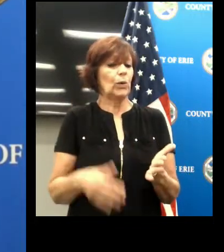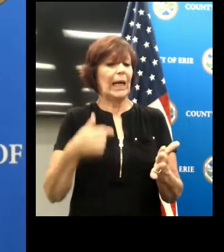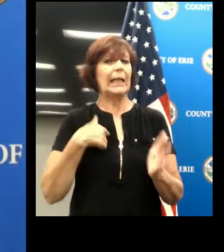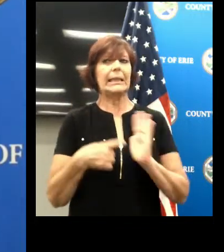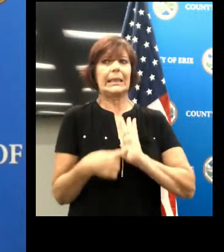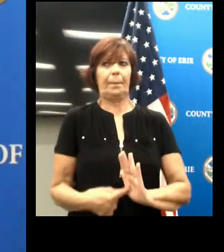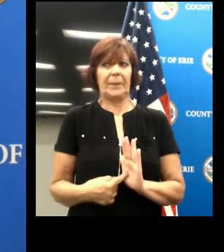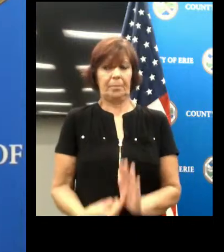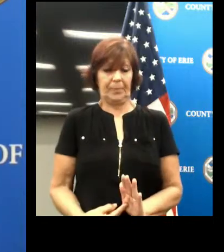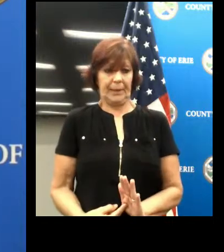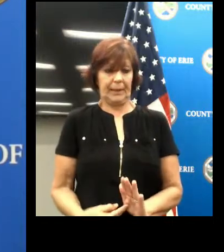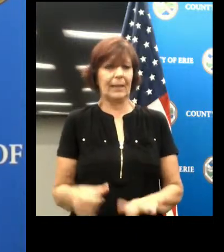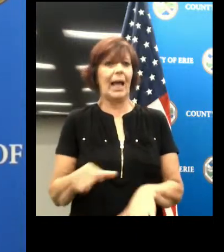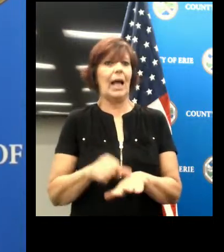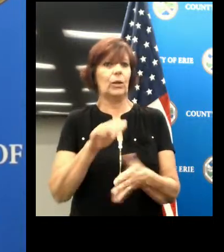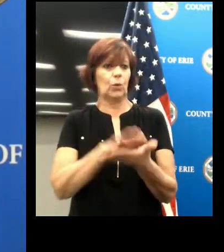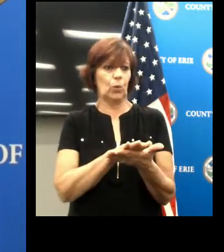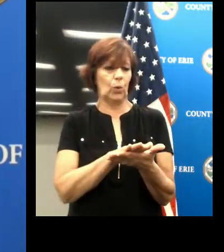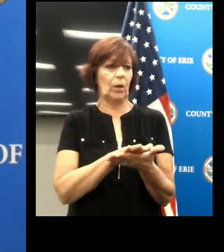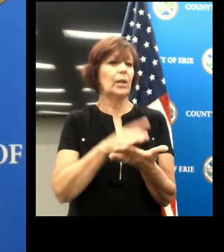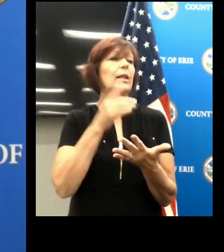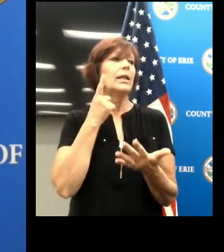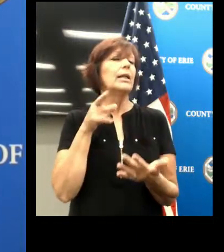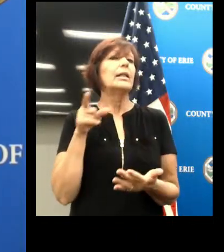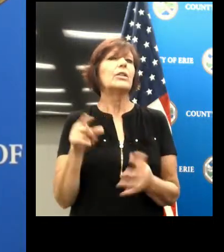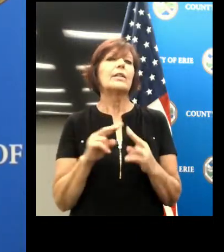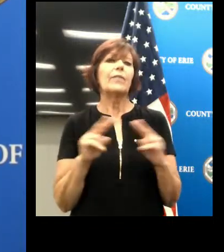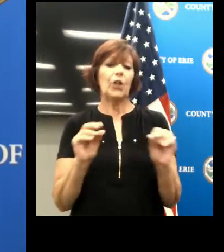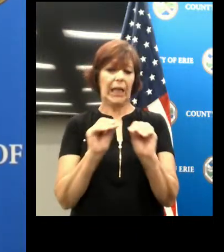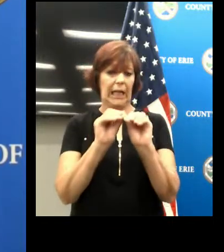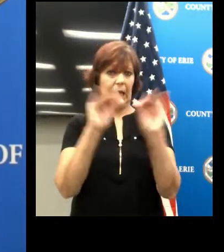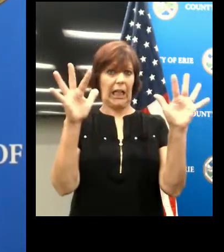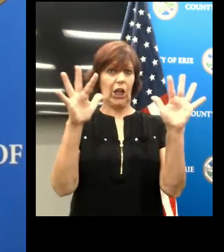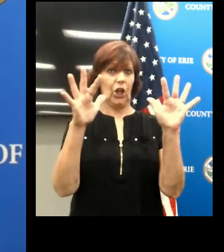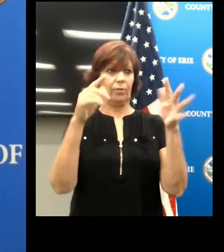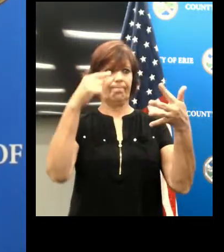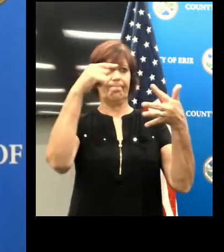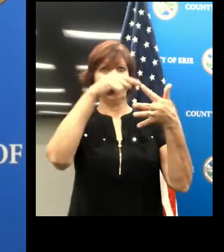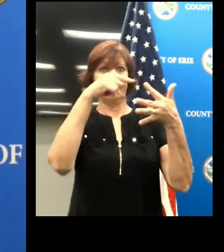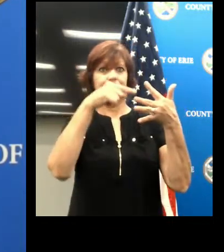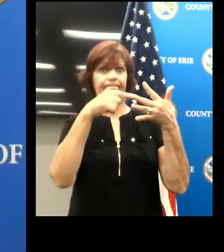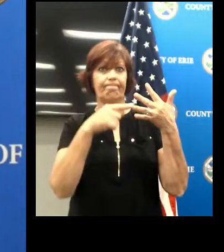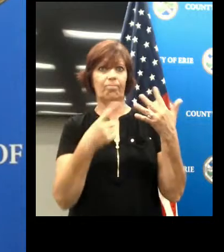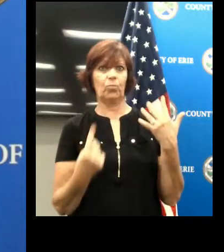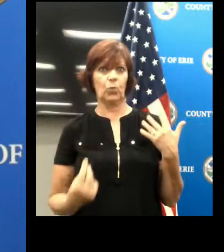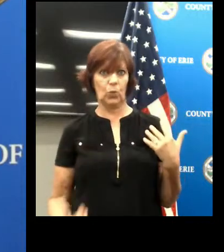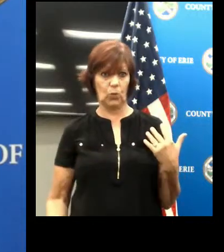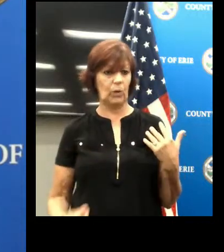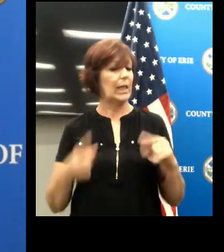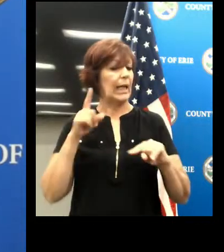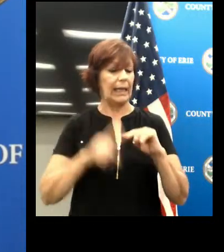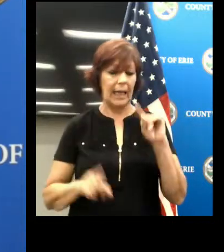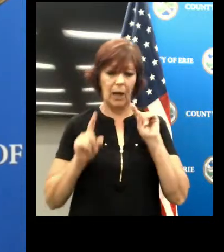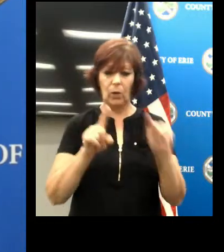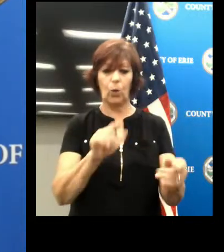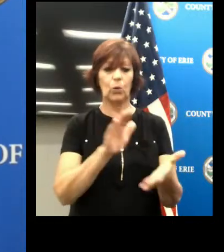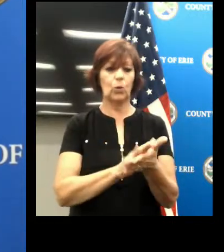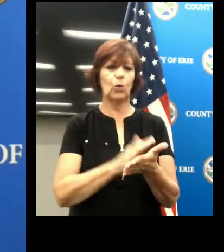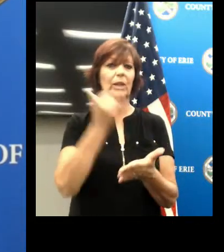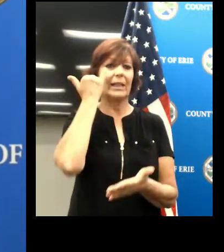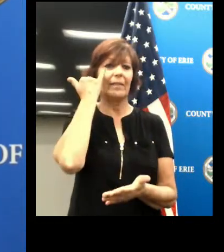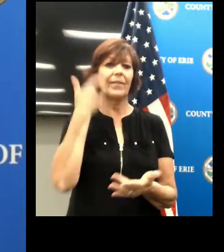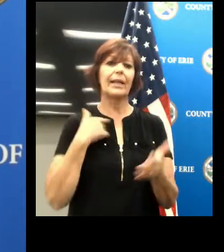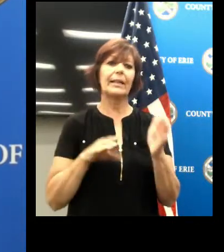present at school. And so there's a very clear protocol that the students they cannot come to school if they do